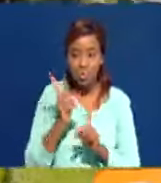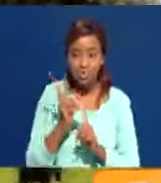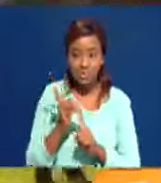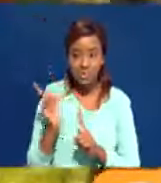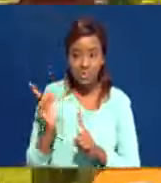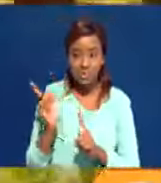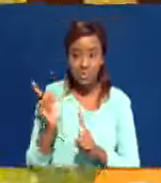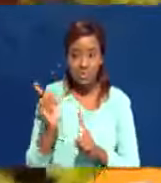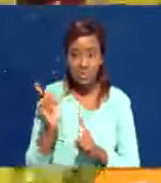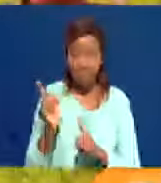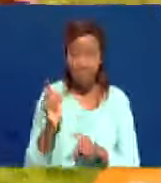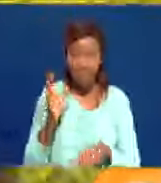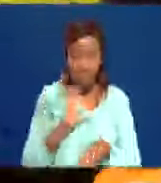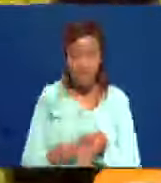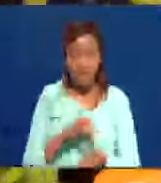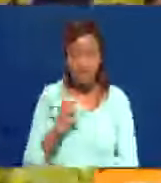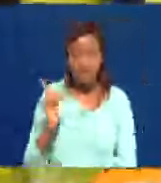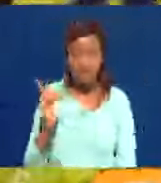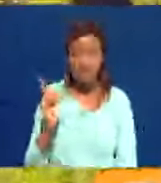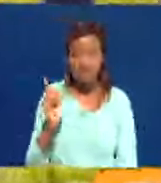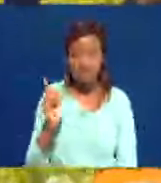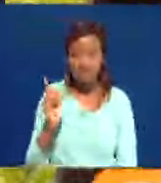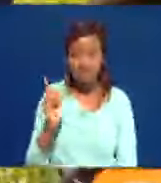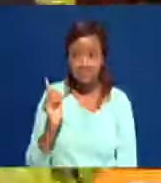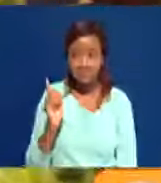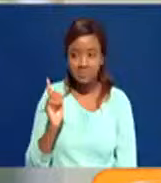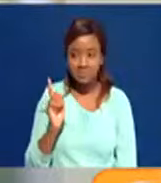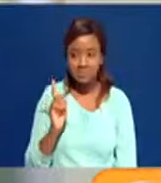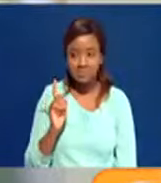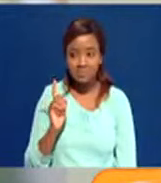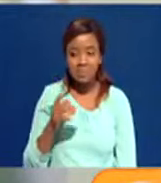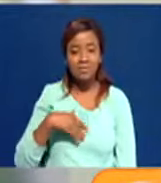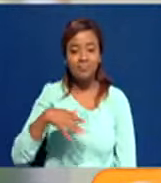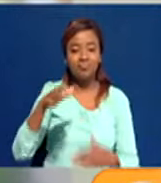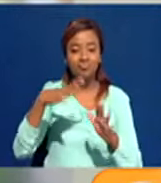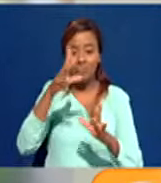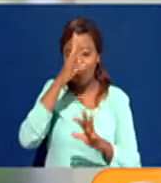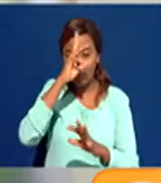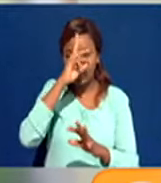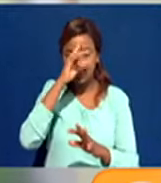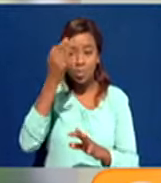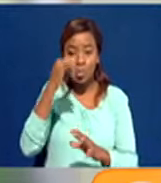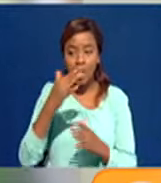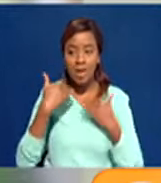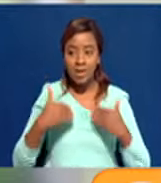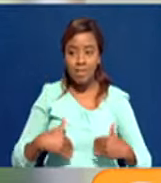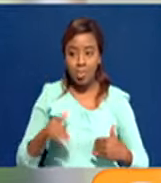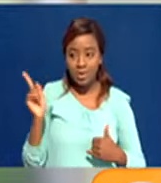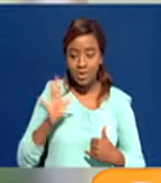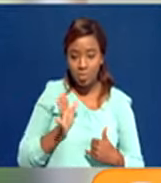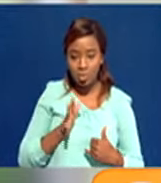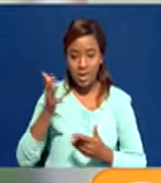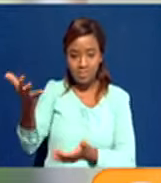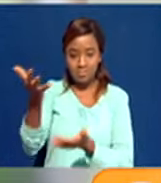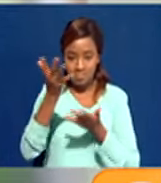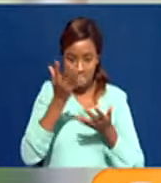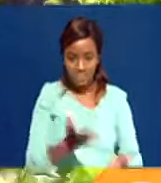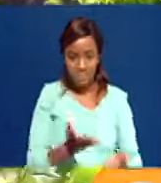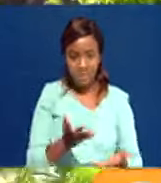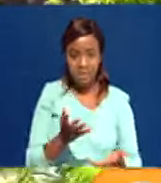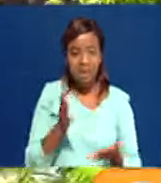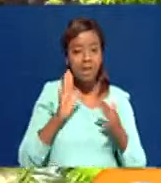October 2022, Citizen TV captured enraged residents chasing away police officers who had brought the body of Catherine Sarange, a middle-aged woman whose body